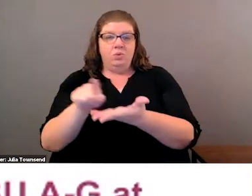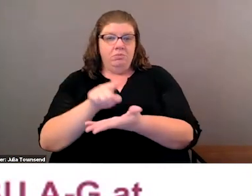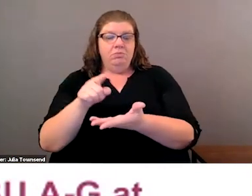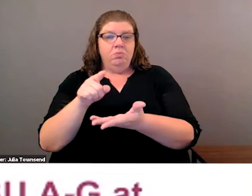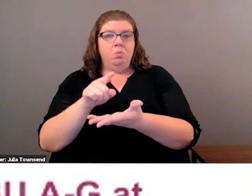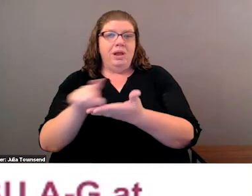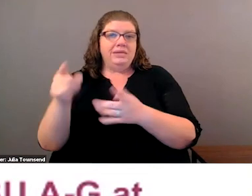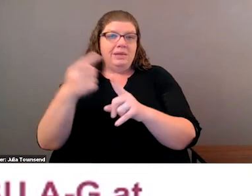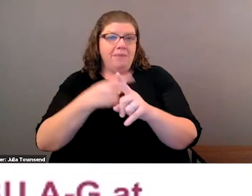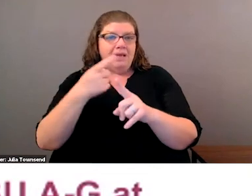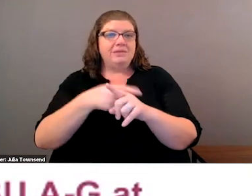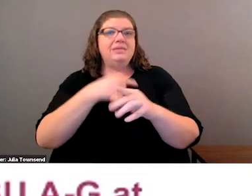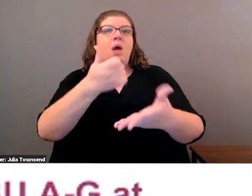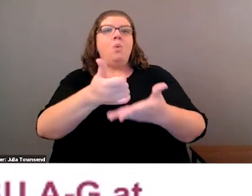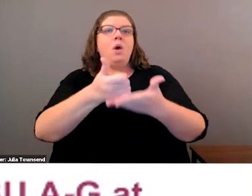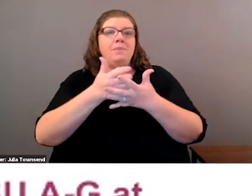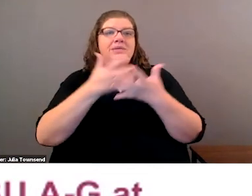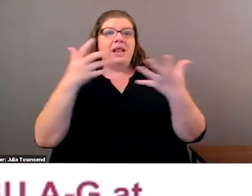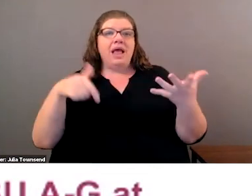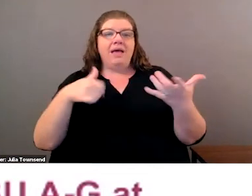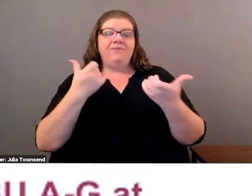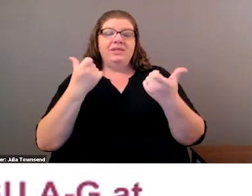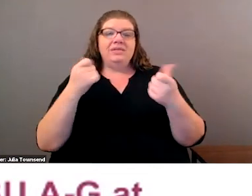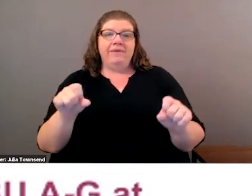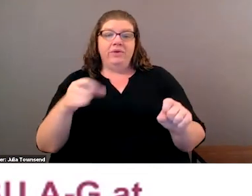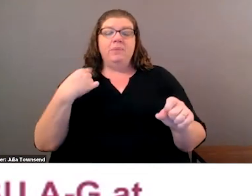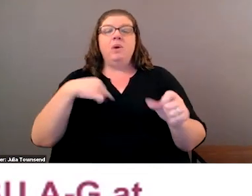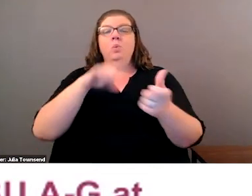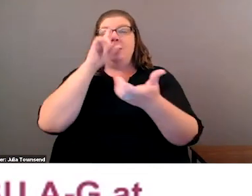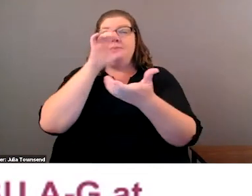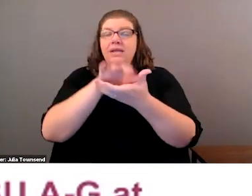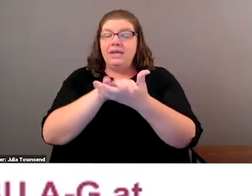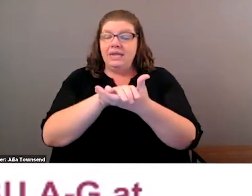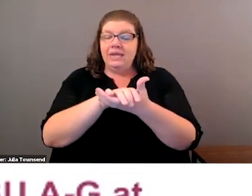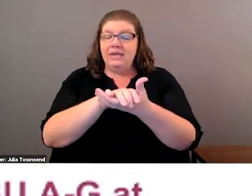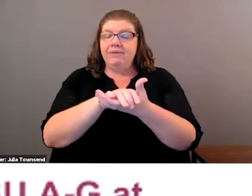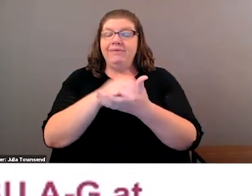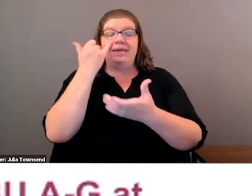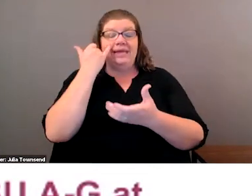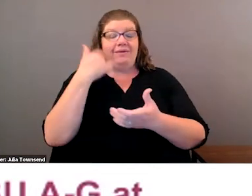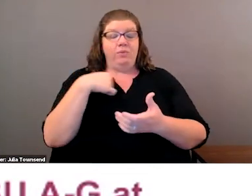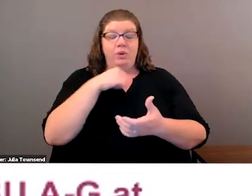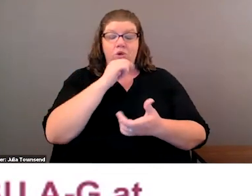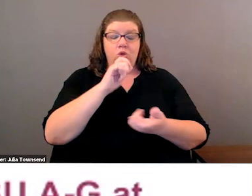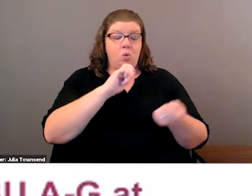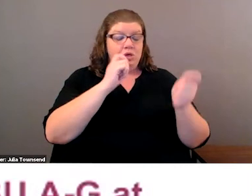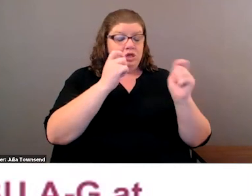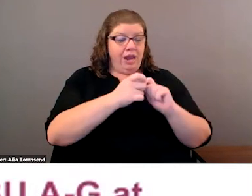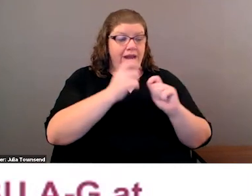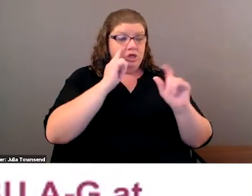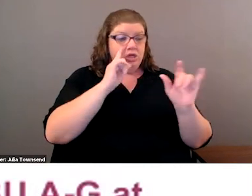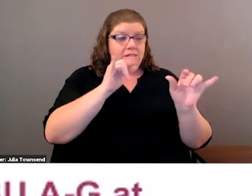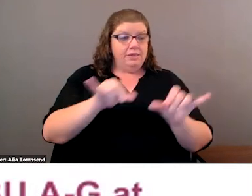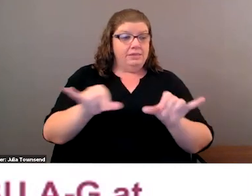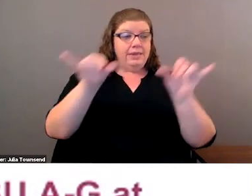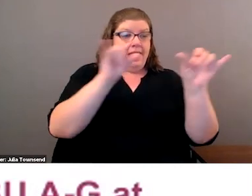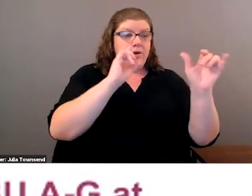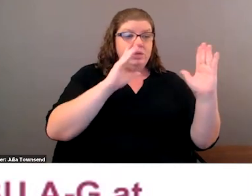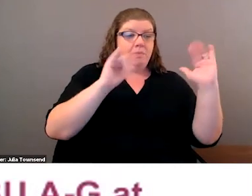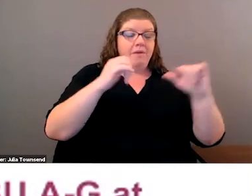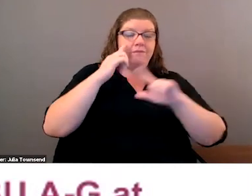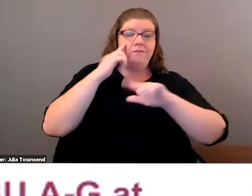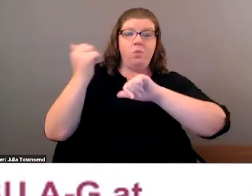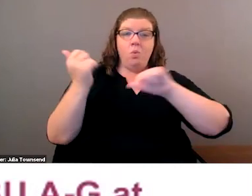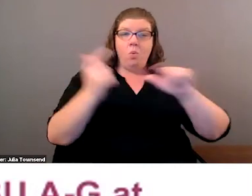long way to help us with this effort. But we believe unless we change the standards and expectations for all